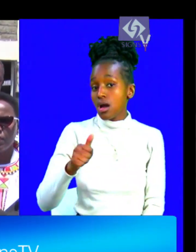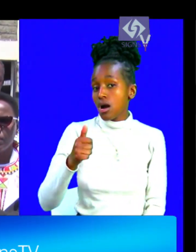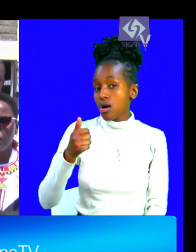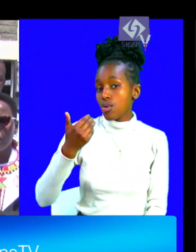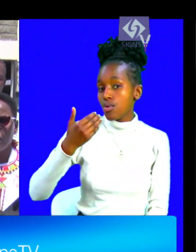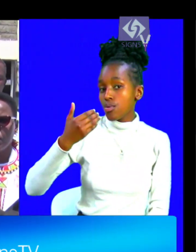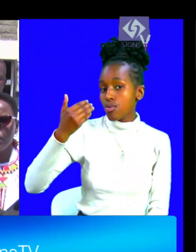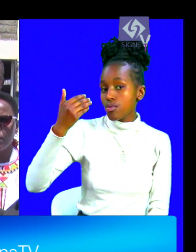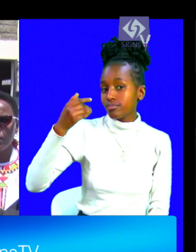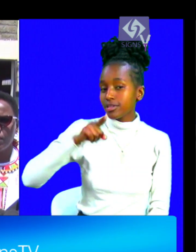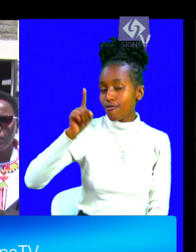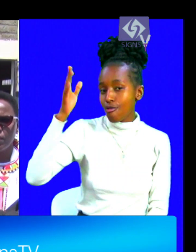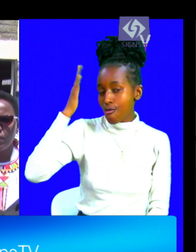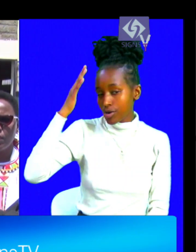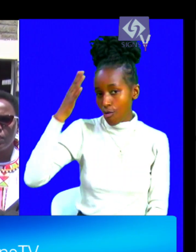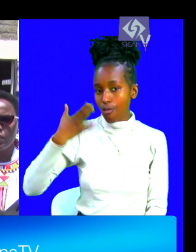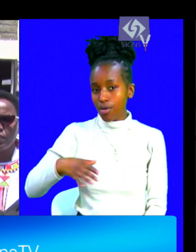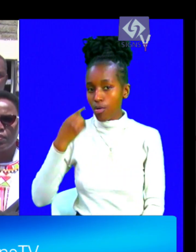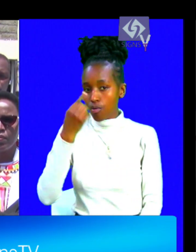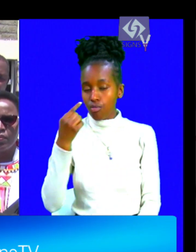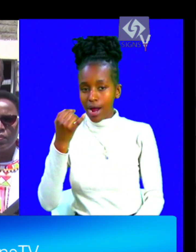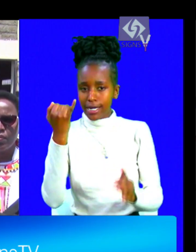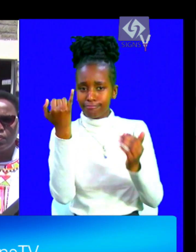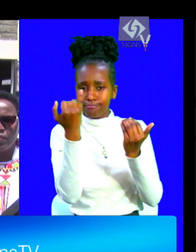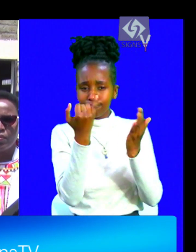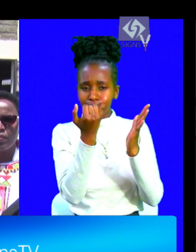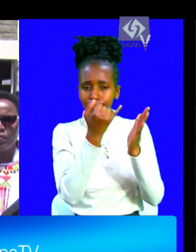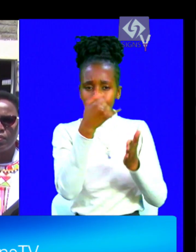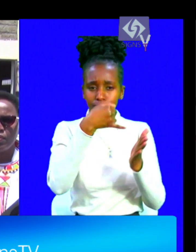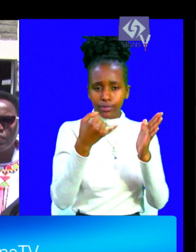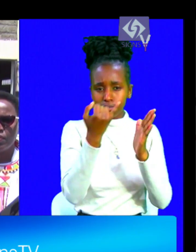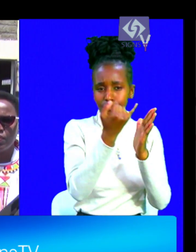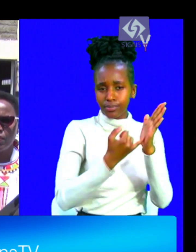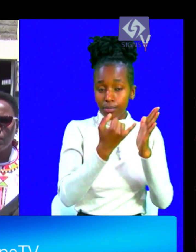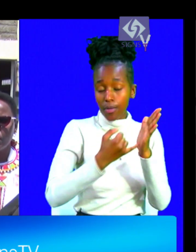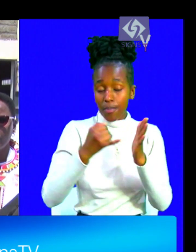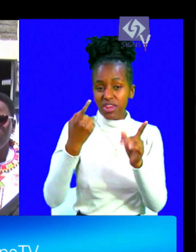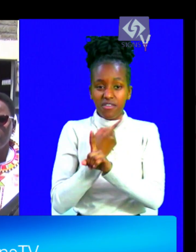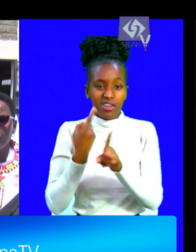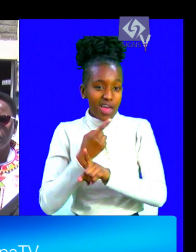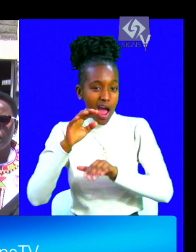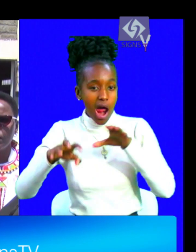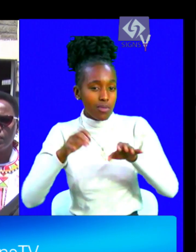Wanaekanga alama kwa ng'ombe. Tumesikia kwa hii stage process